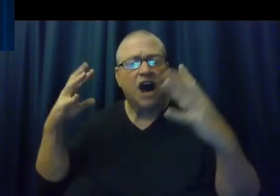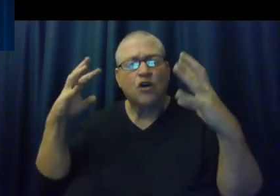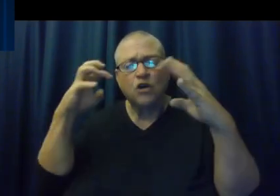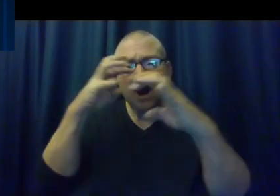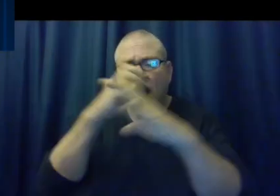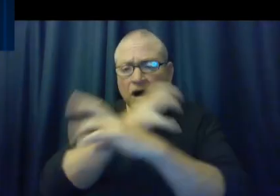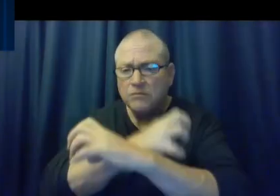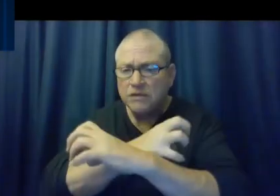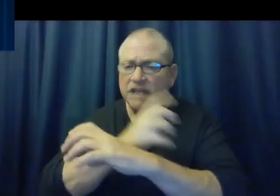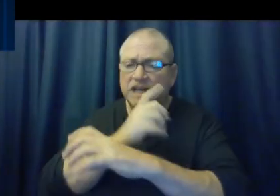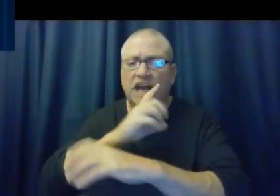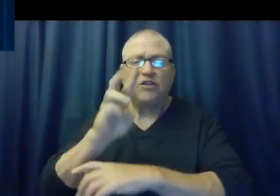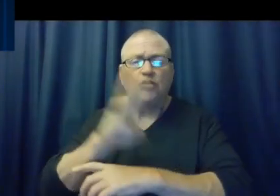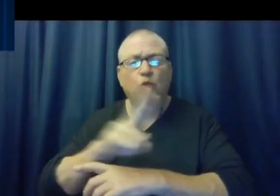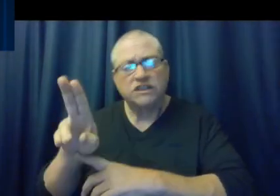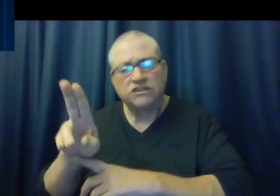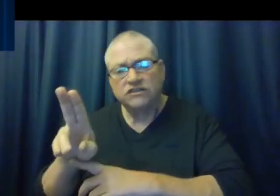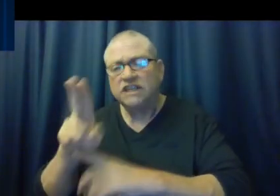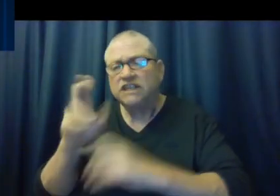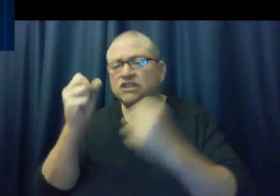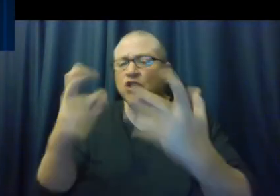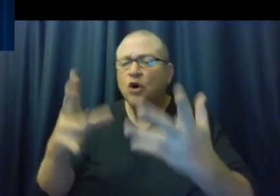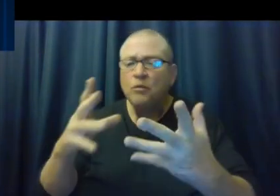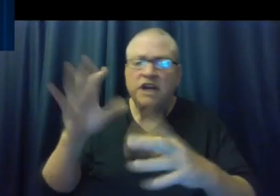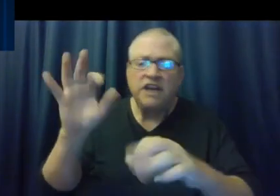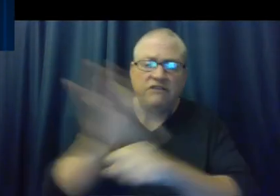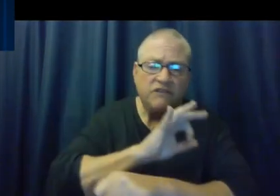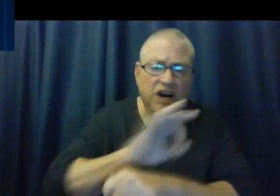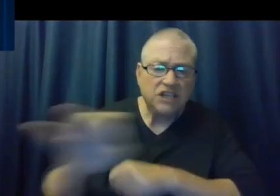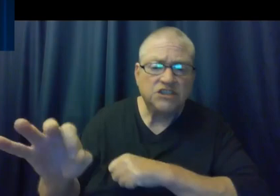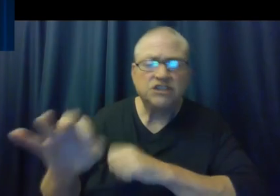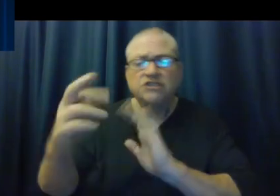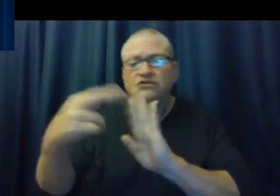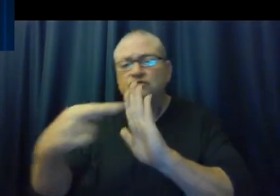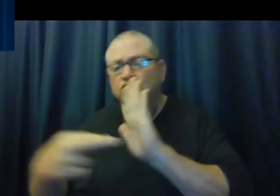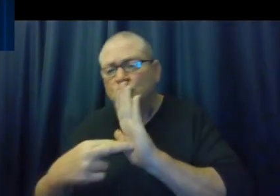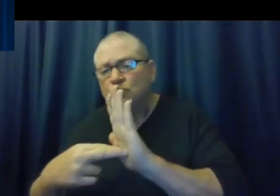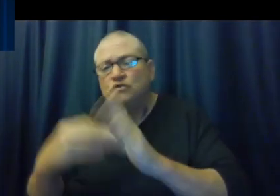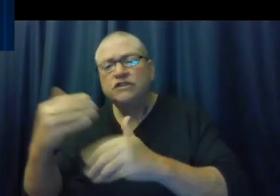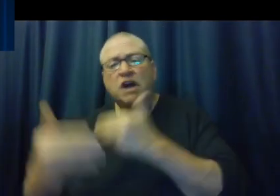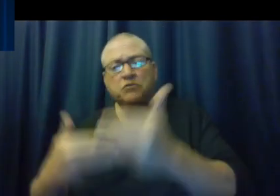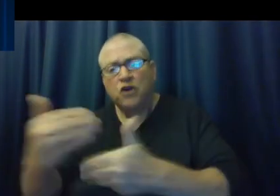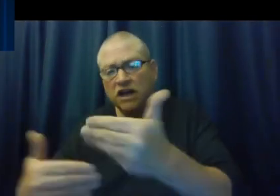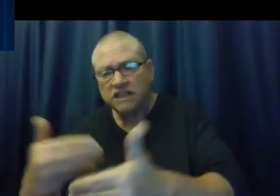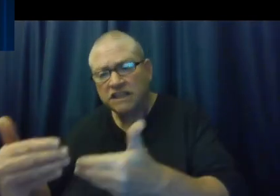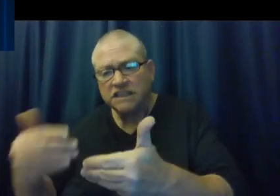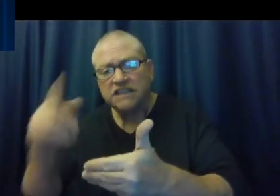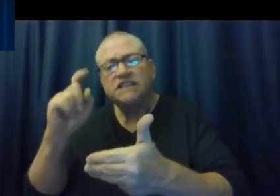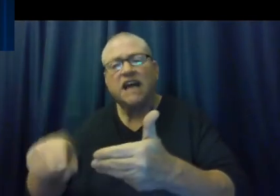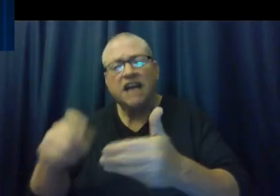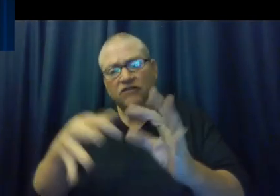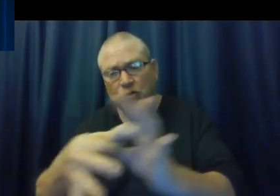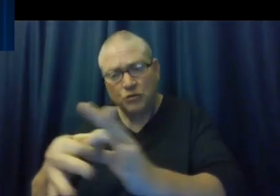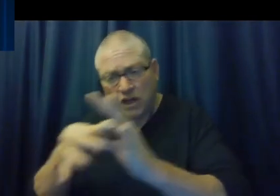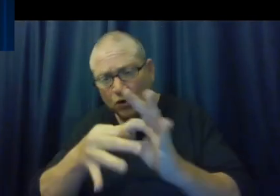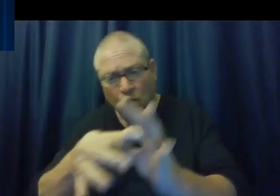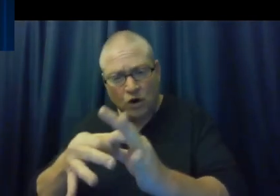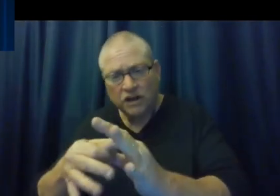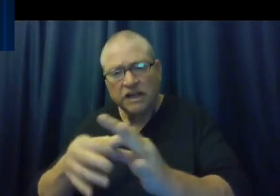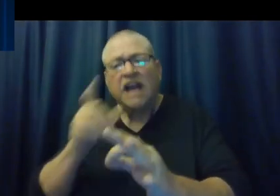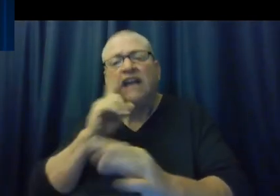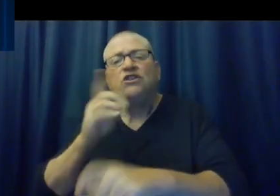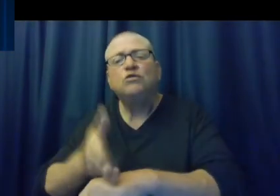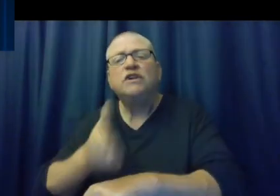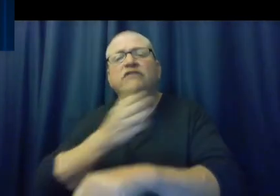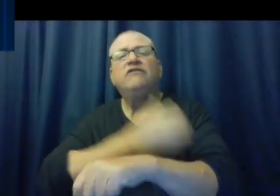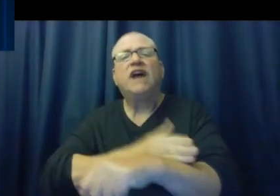is. The staggering diversity of functions, roles, and processes that need to be coordinated to advance our